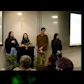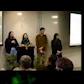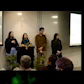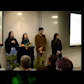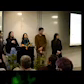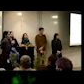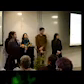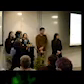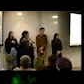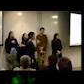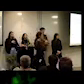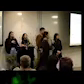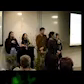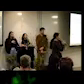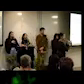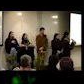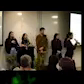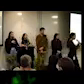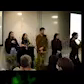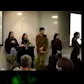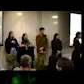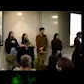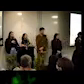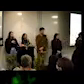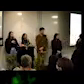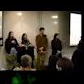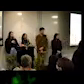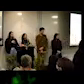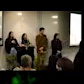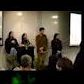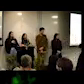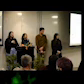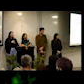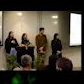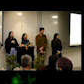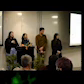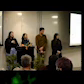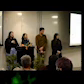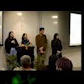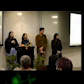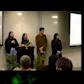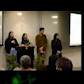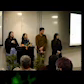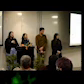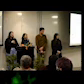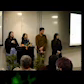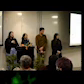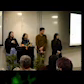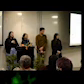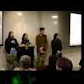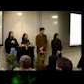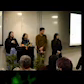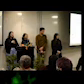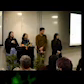Oh. Sorry, did you have a, did you have a question? Okay, cool, just checking. You were